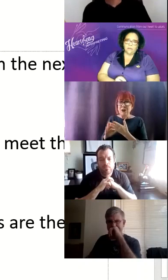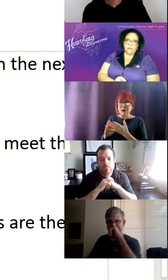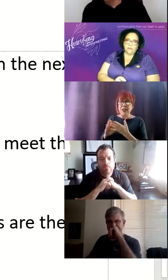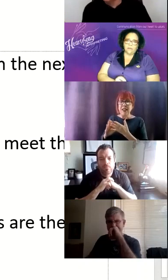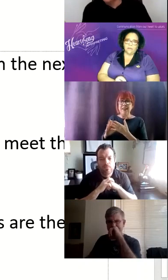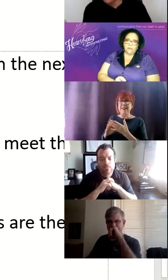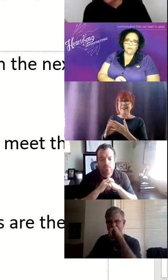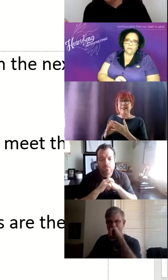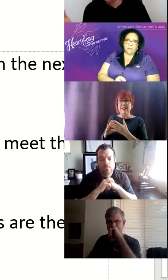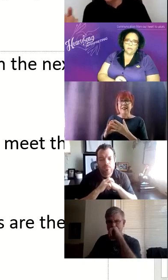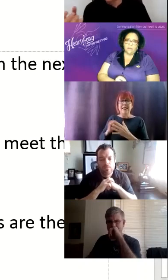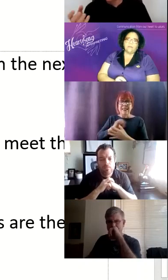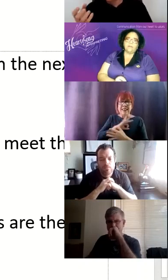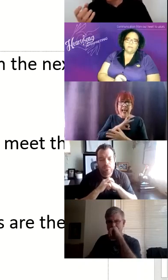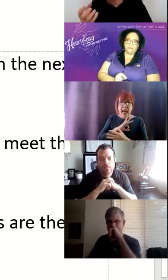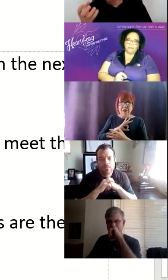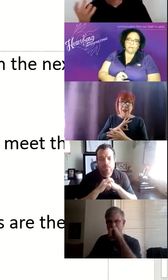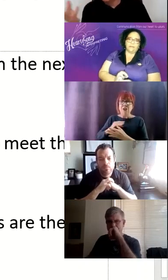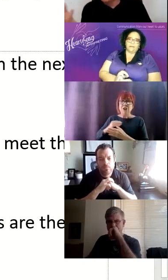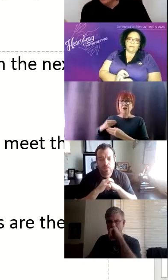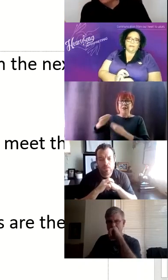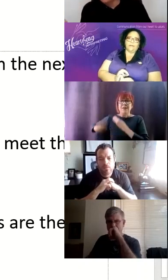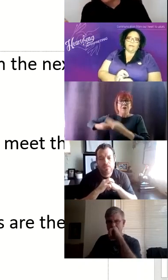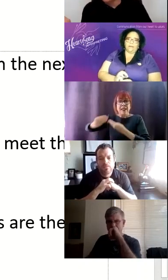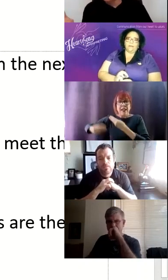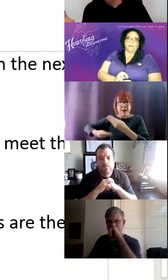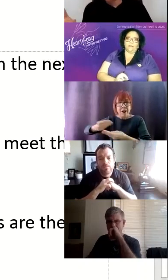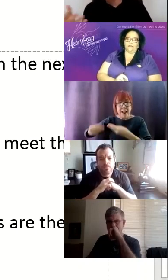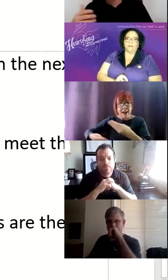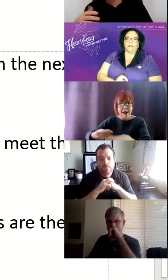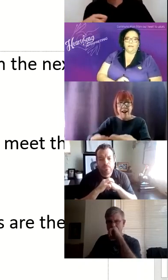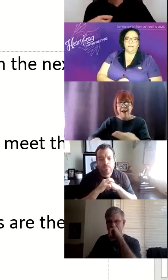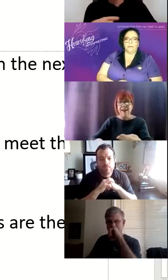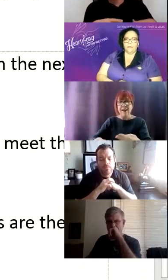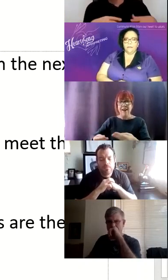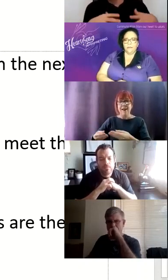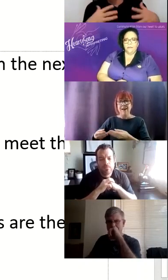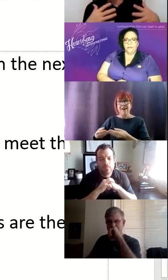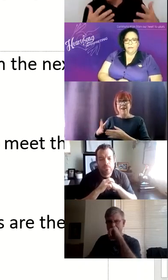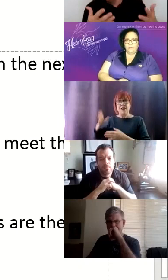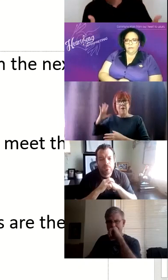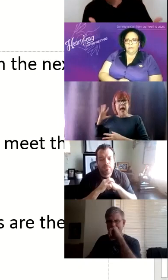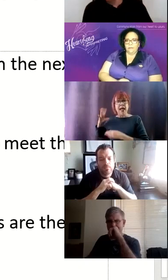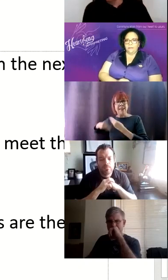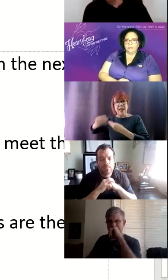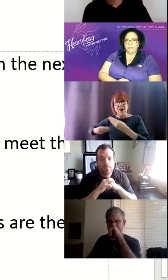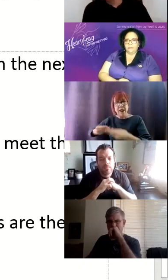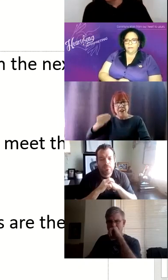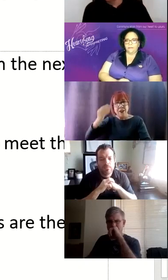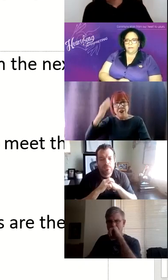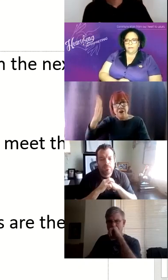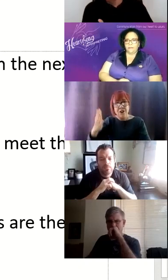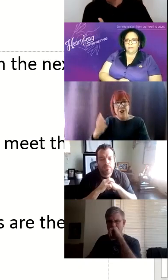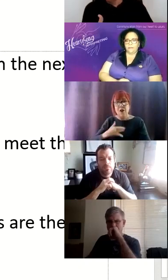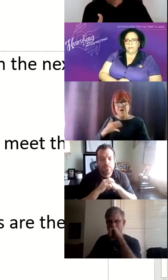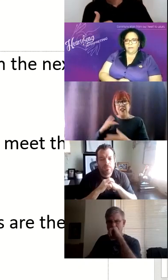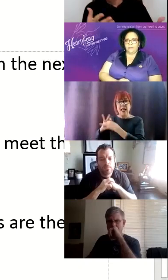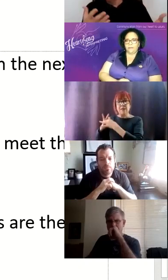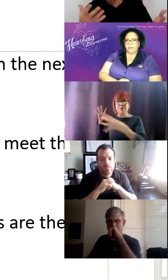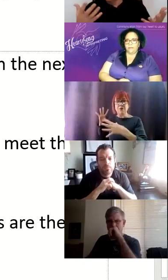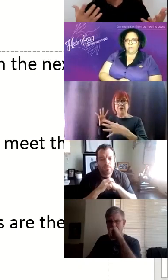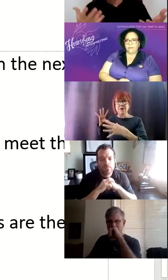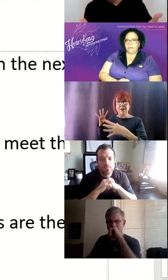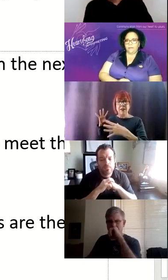historical things we've done on campus or knowledge of our current organization. So it's almost like we're going to have to start all over again